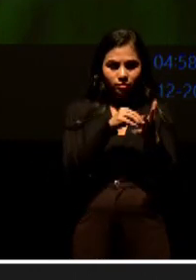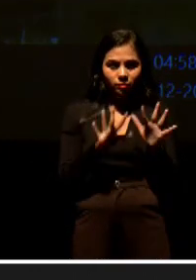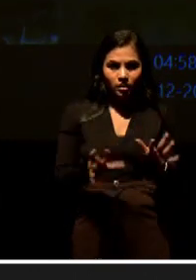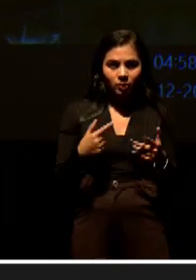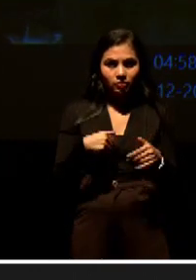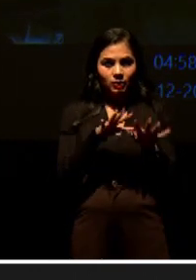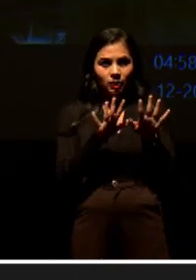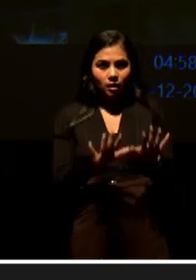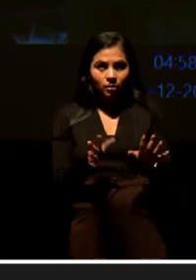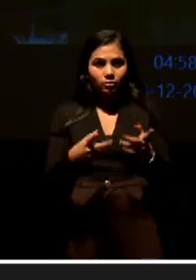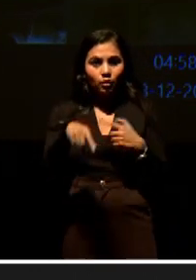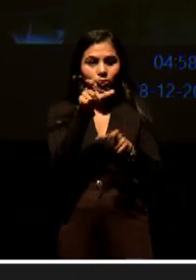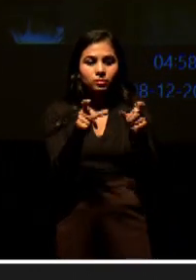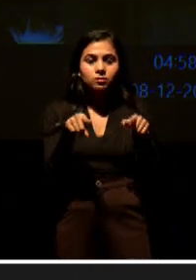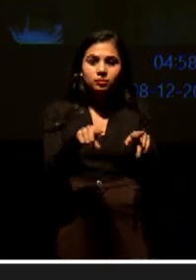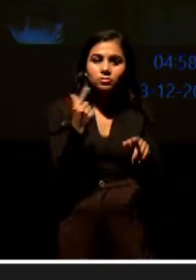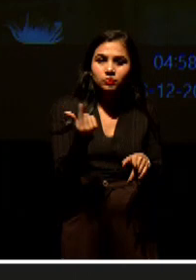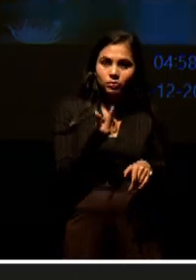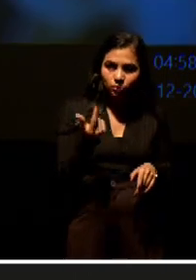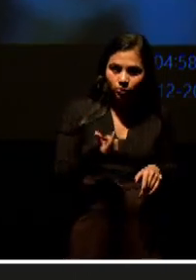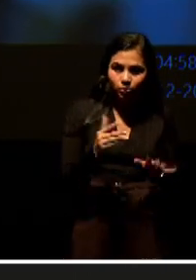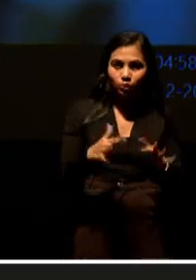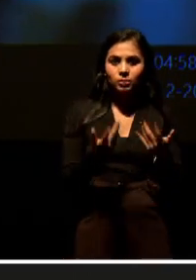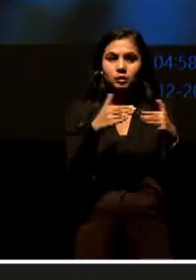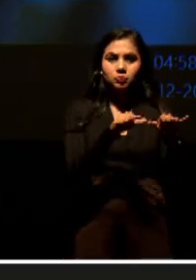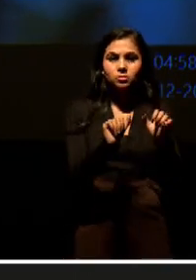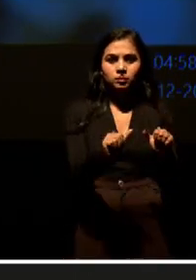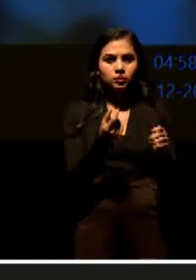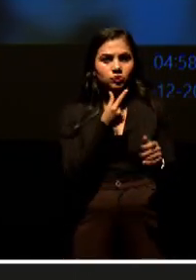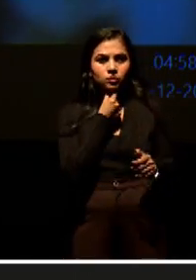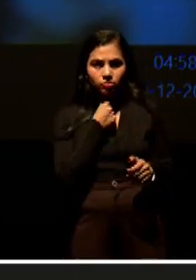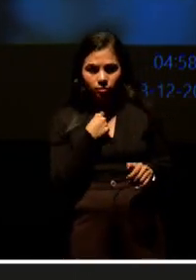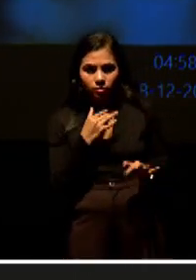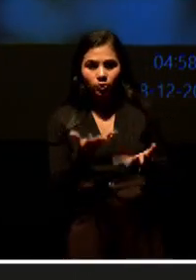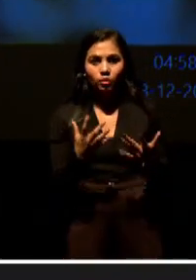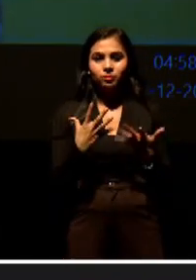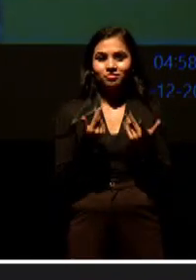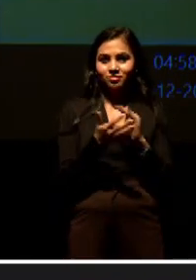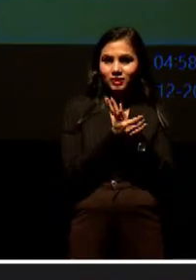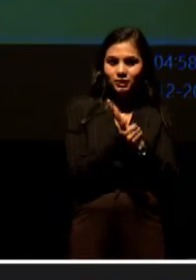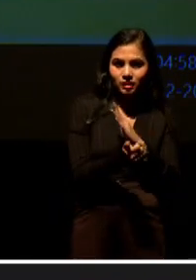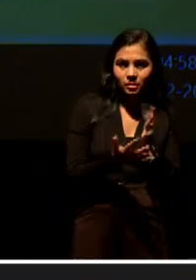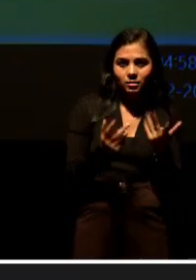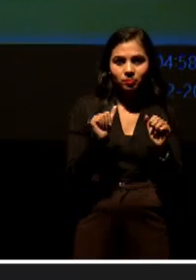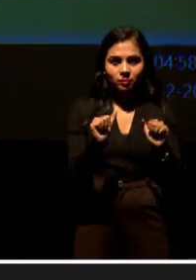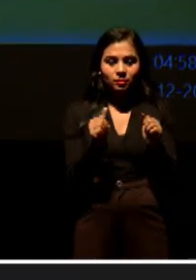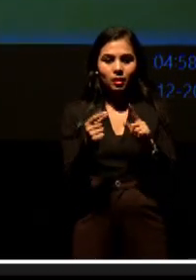is something that they can use depending on their choices, depending on their passion, depending on their